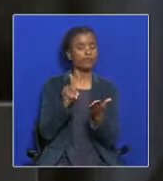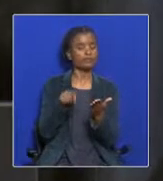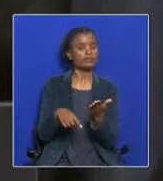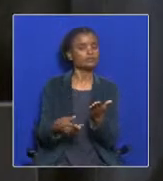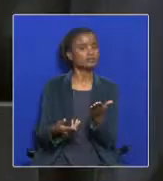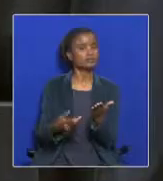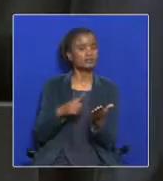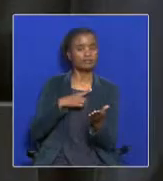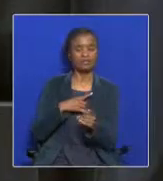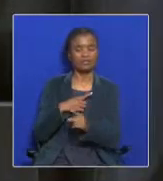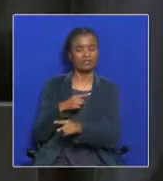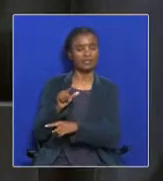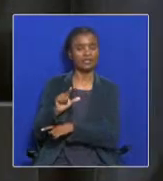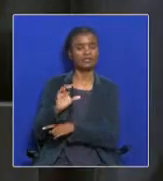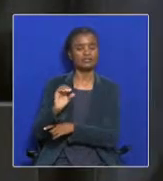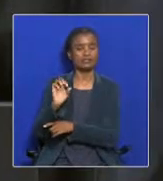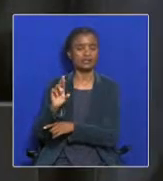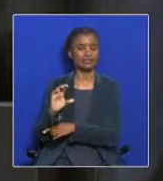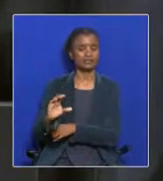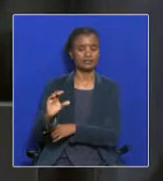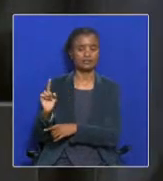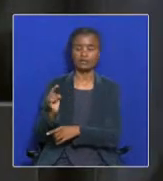you having to justify